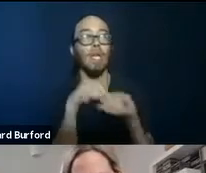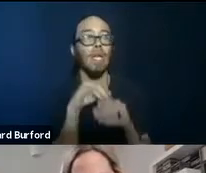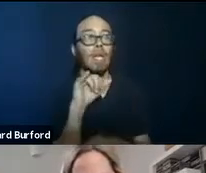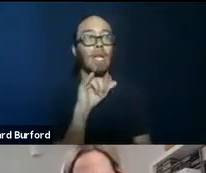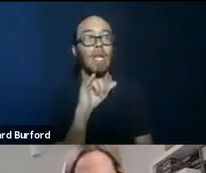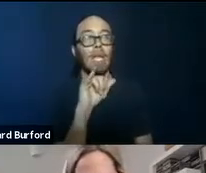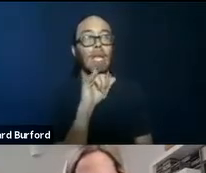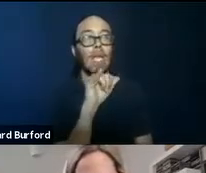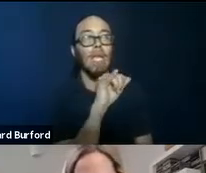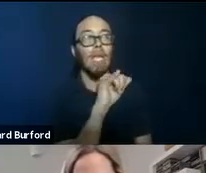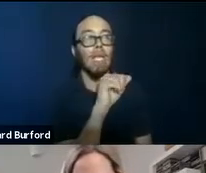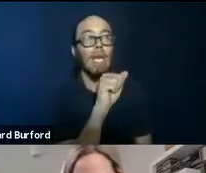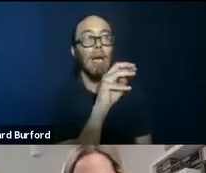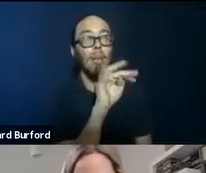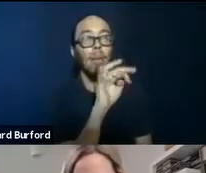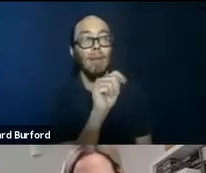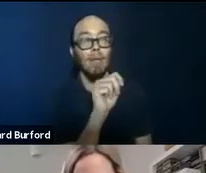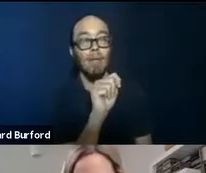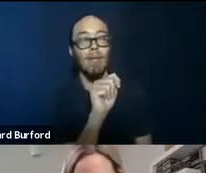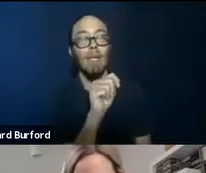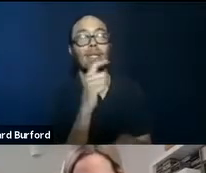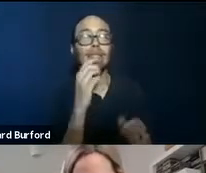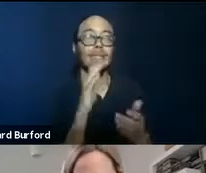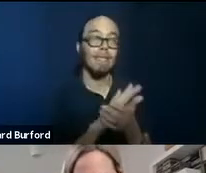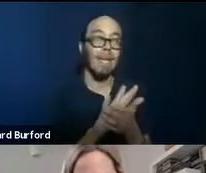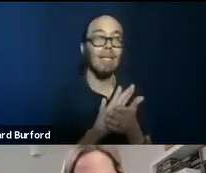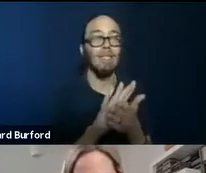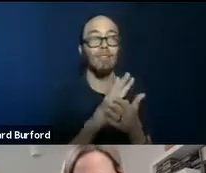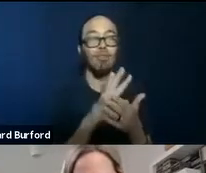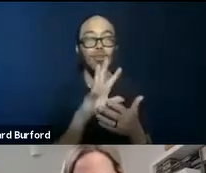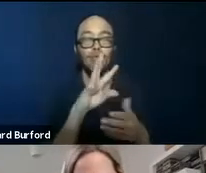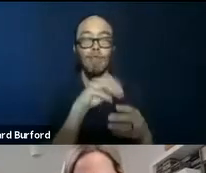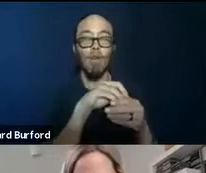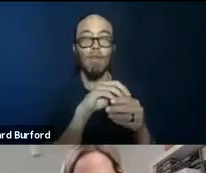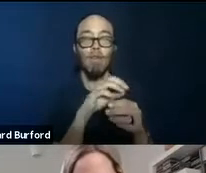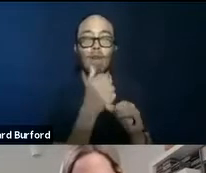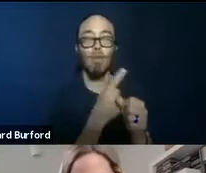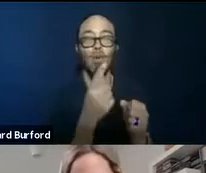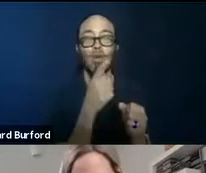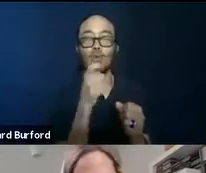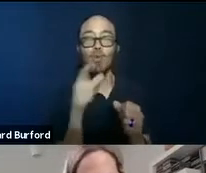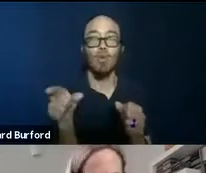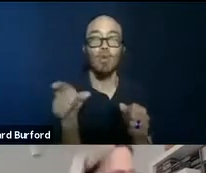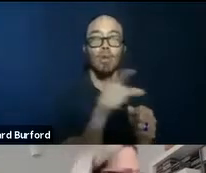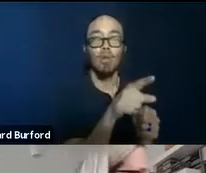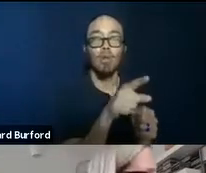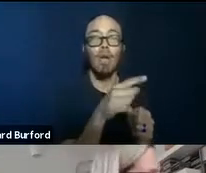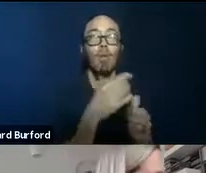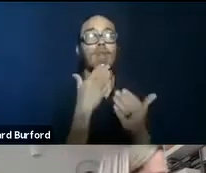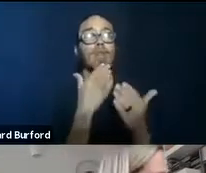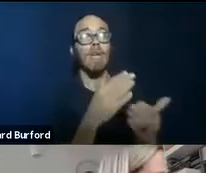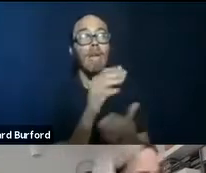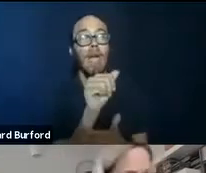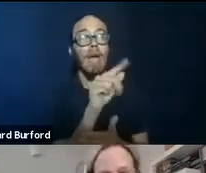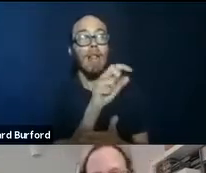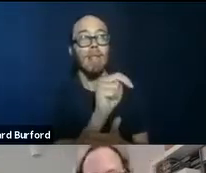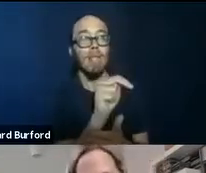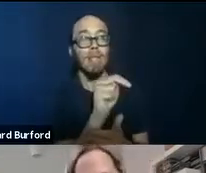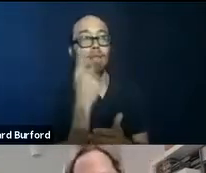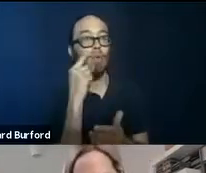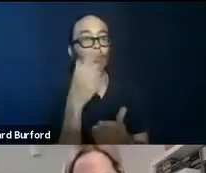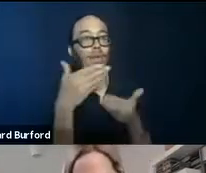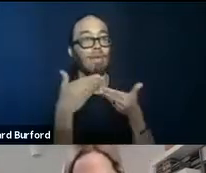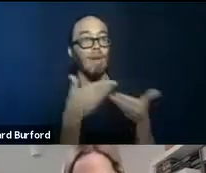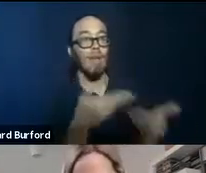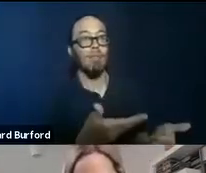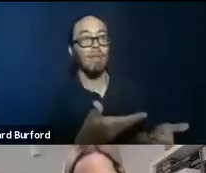nice to be with all of you wherever you're tuning in from today. I want to thank my dear friend Alan Brown for inviting me to